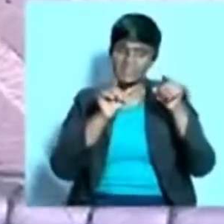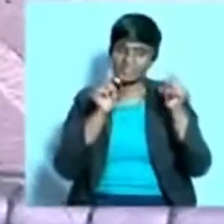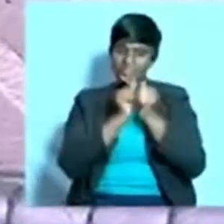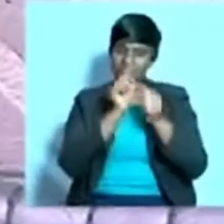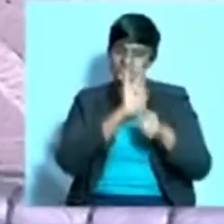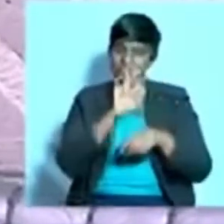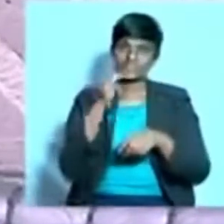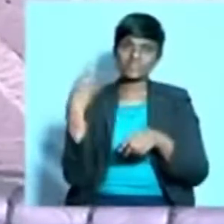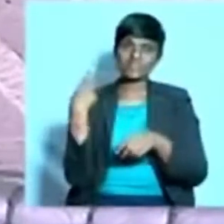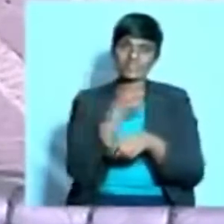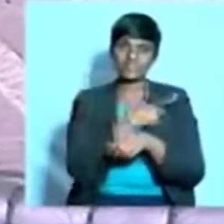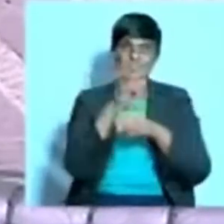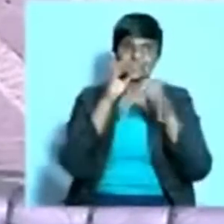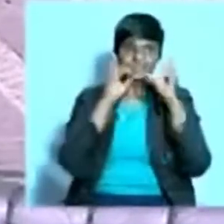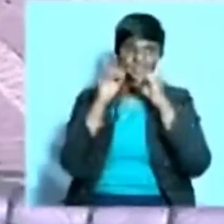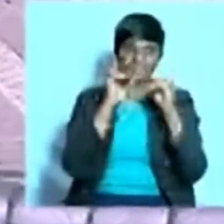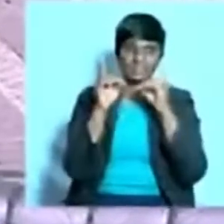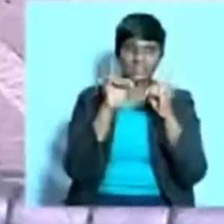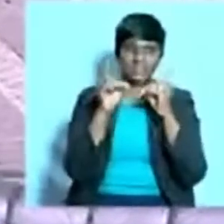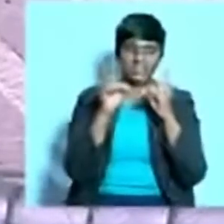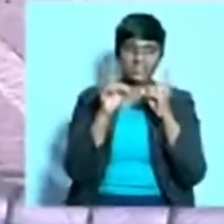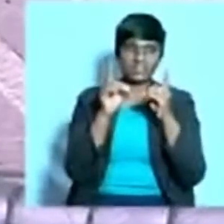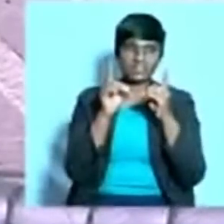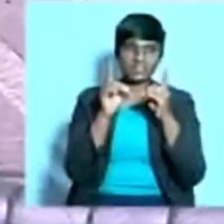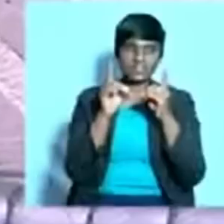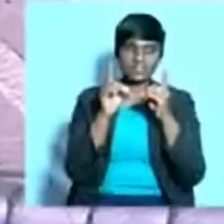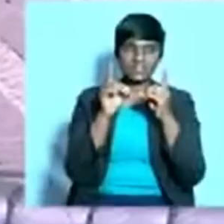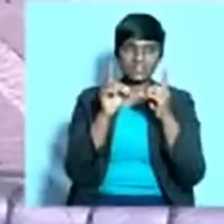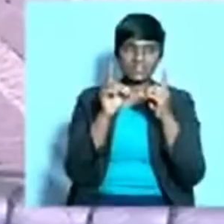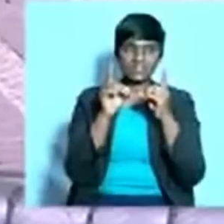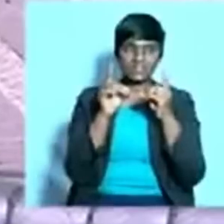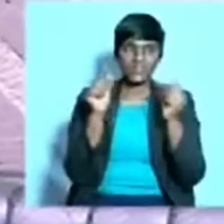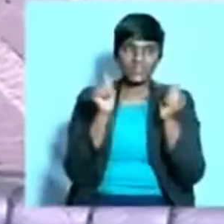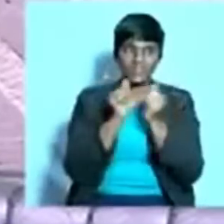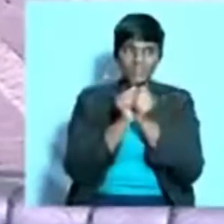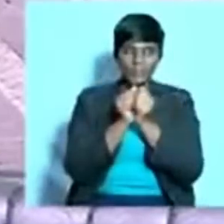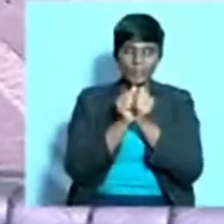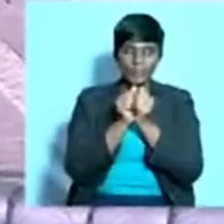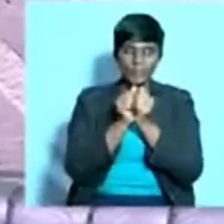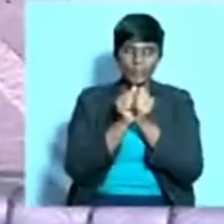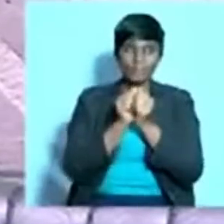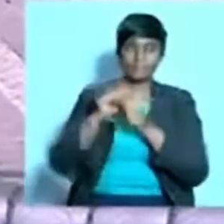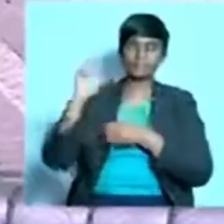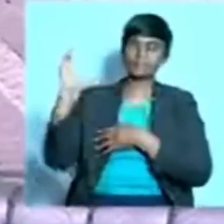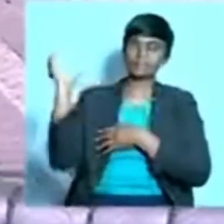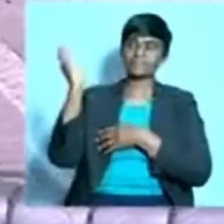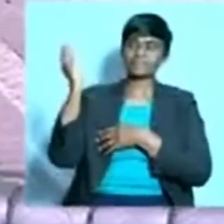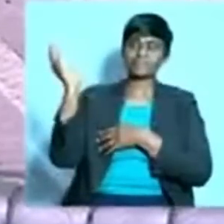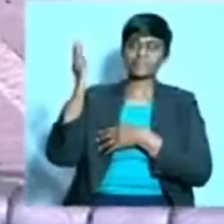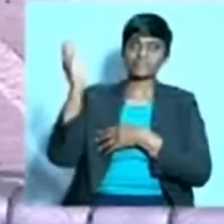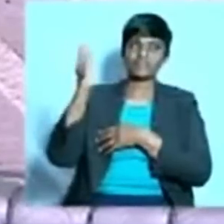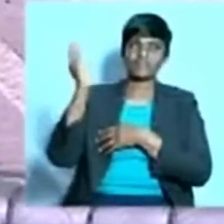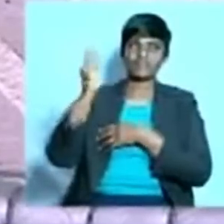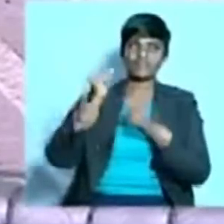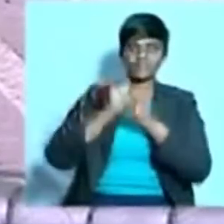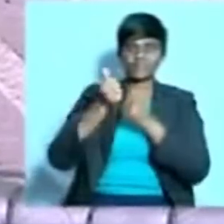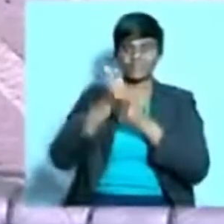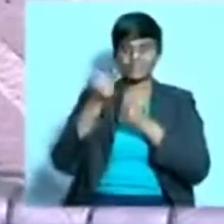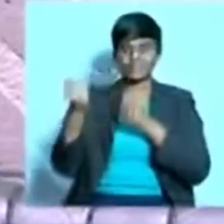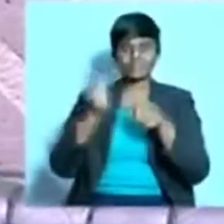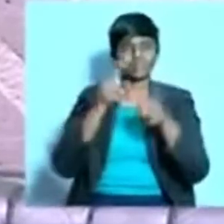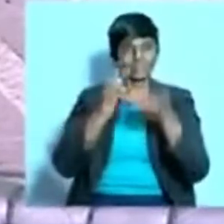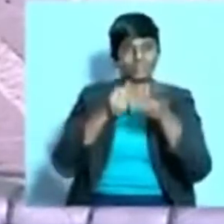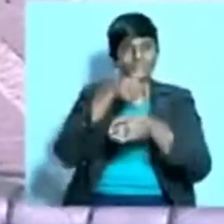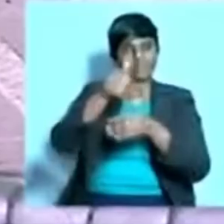words. Foolishness, stupid, and those are gracing the record on the answer that will be referred